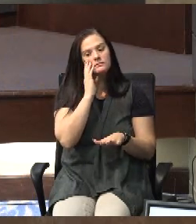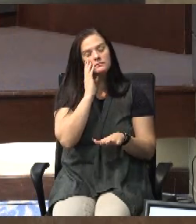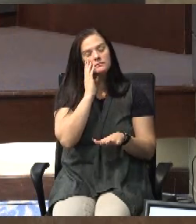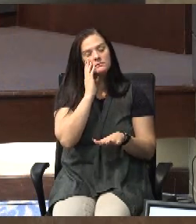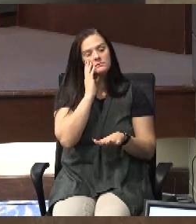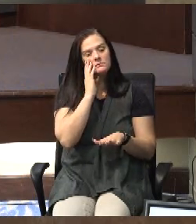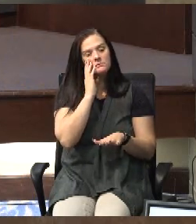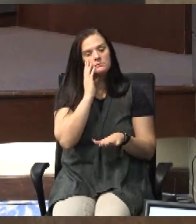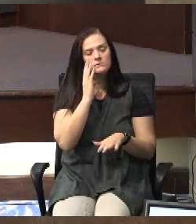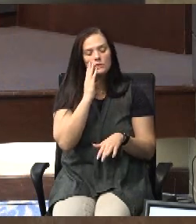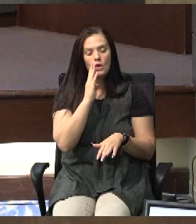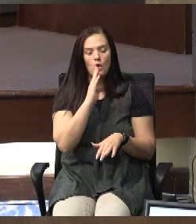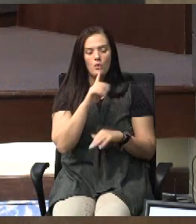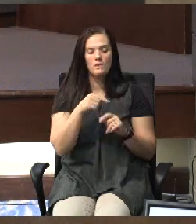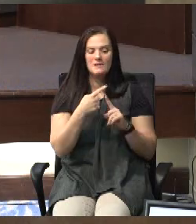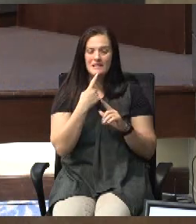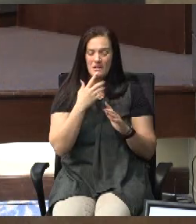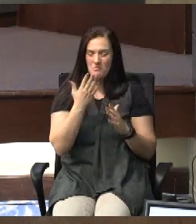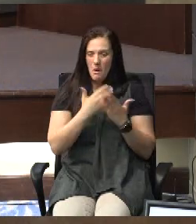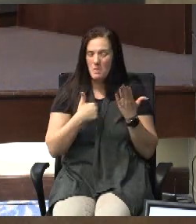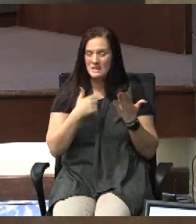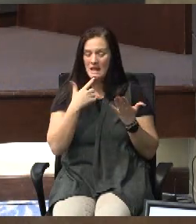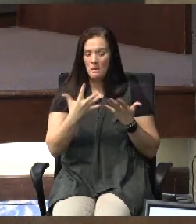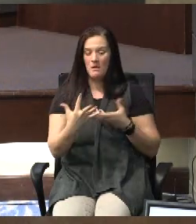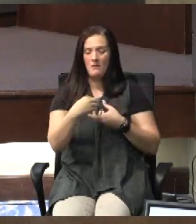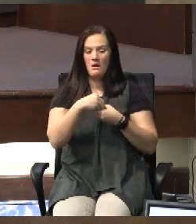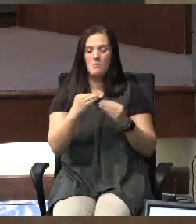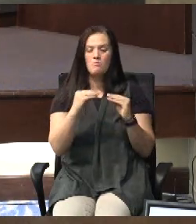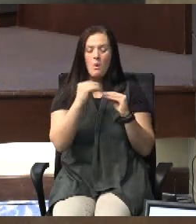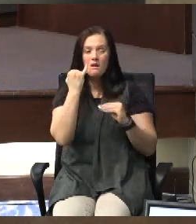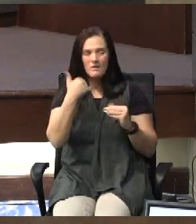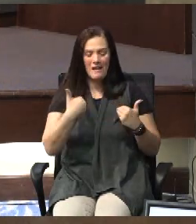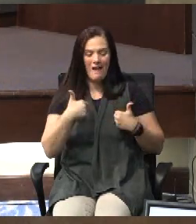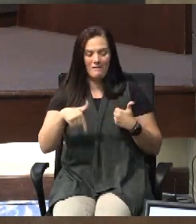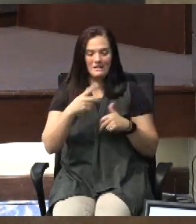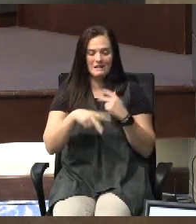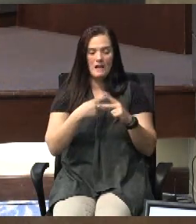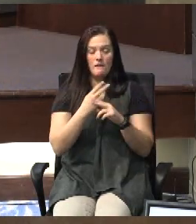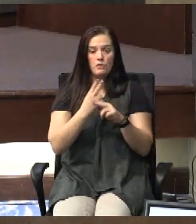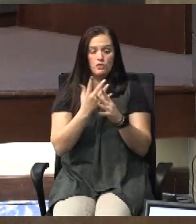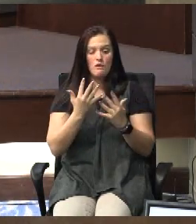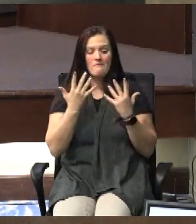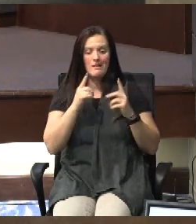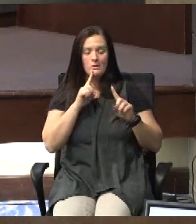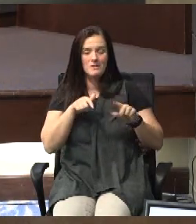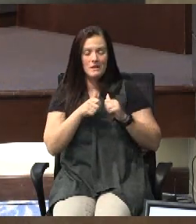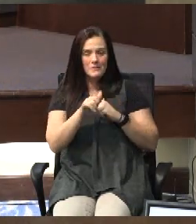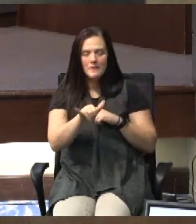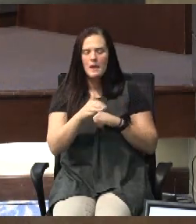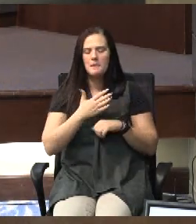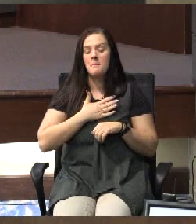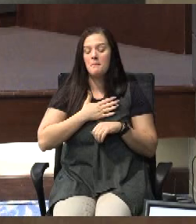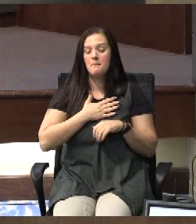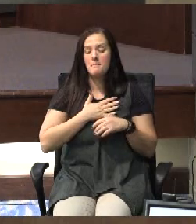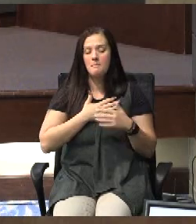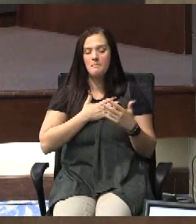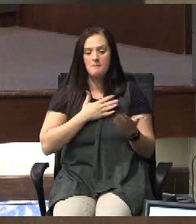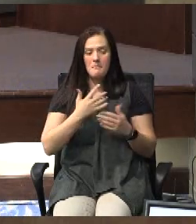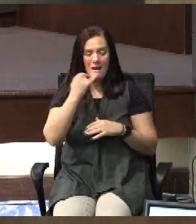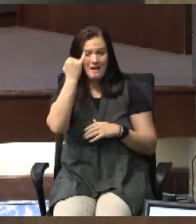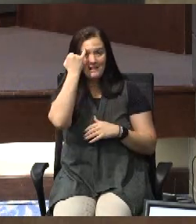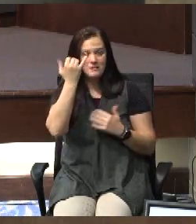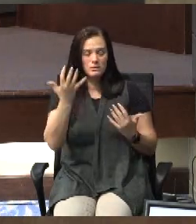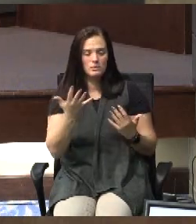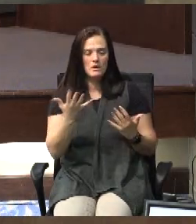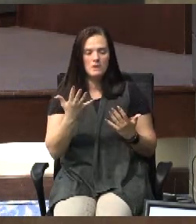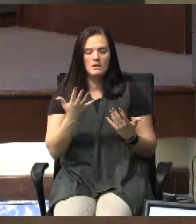when part of me wants to just say, like, can we bring people in more? And if we have this kind of user-friendly response to it, my idea would be to